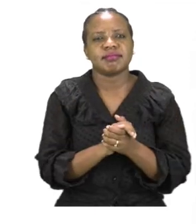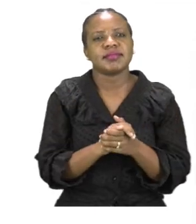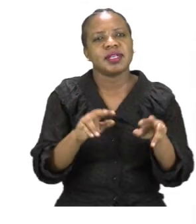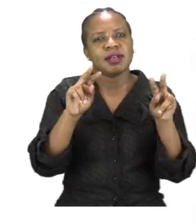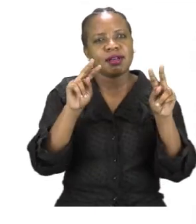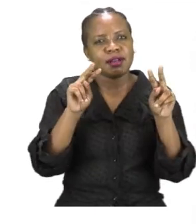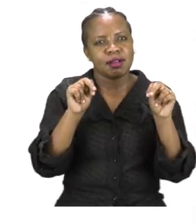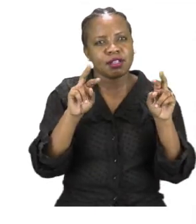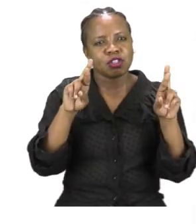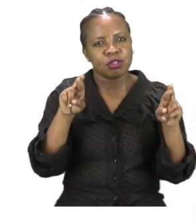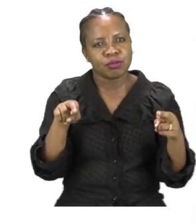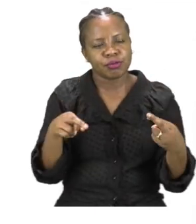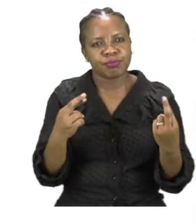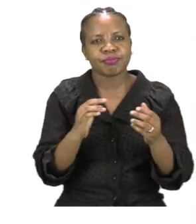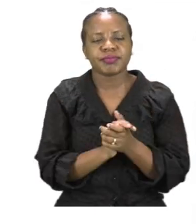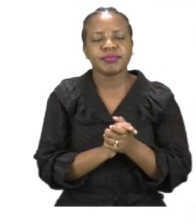natural resources,